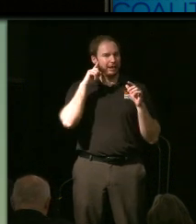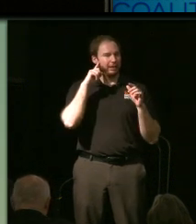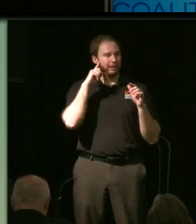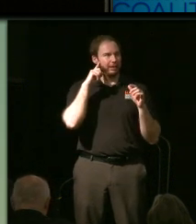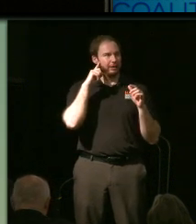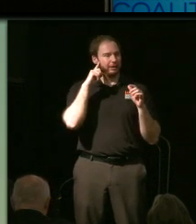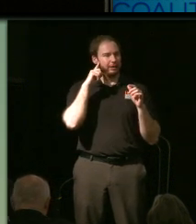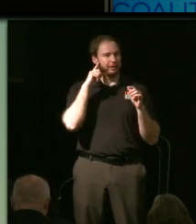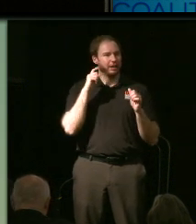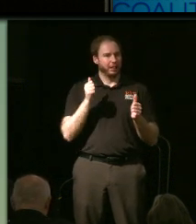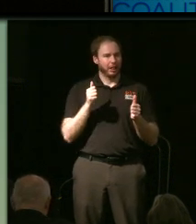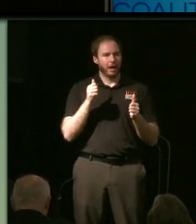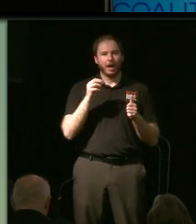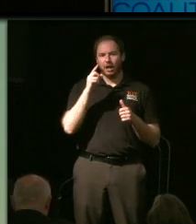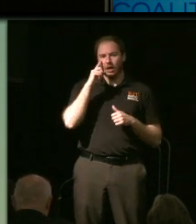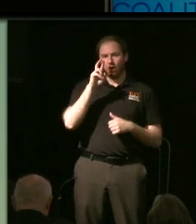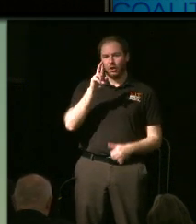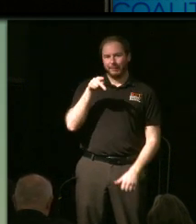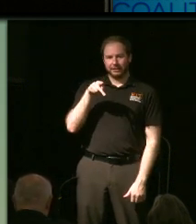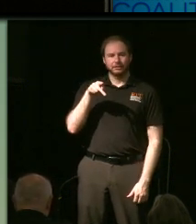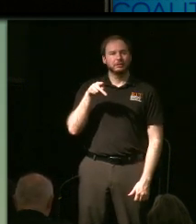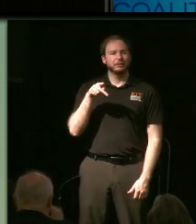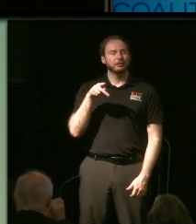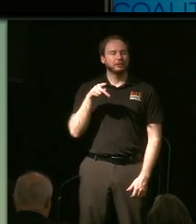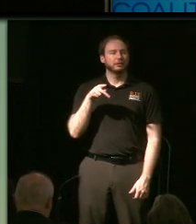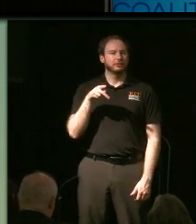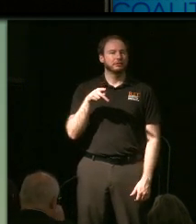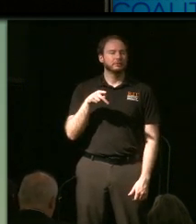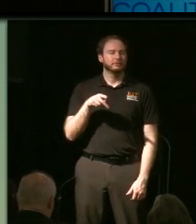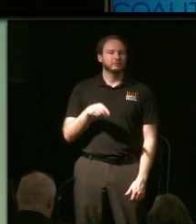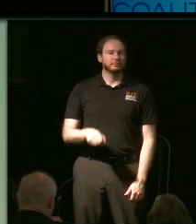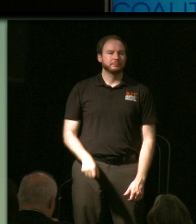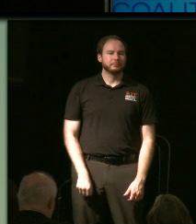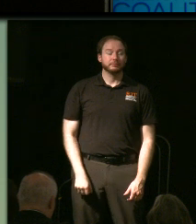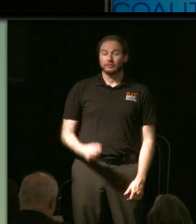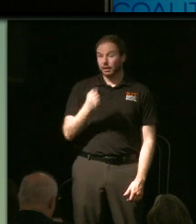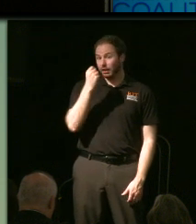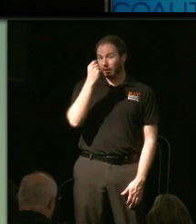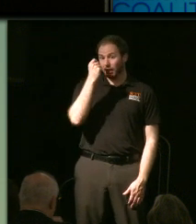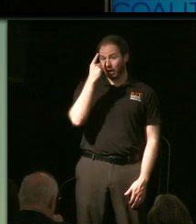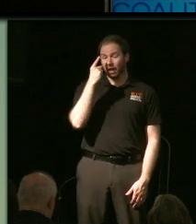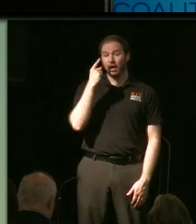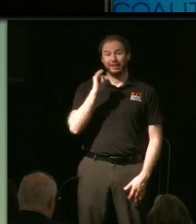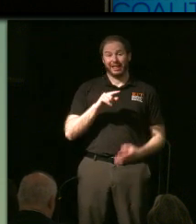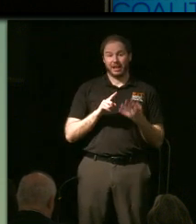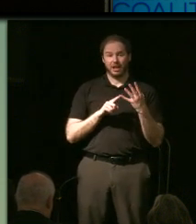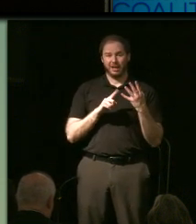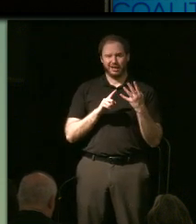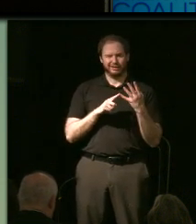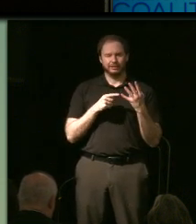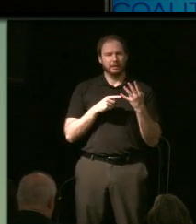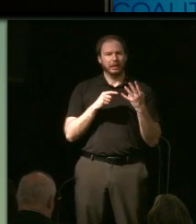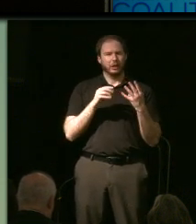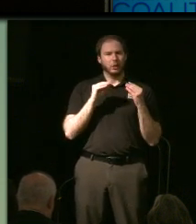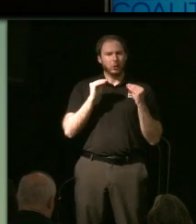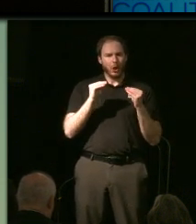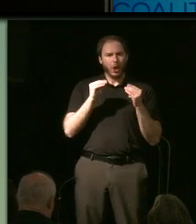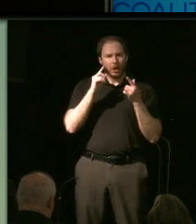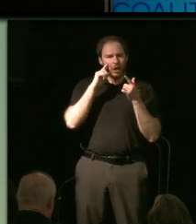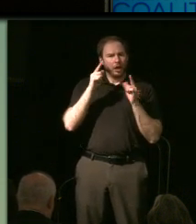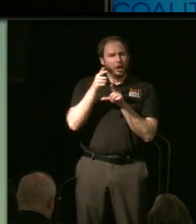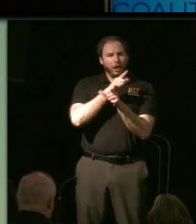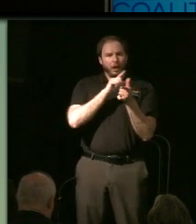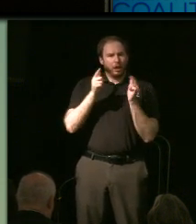later onset retinitis pigmentosa, and it's progressive hearing loss. The problem with this gene is that it doesn't interact with all